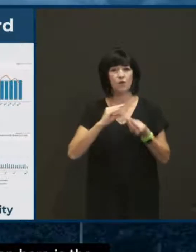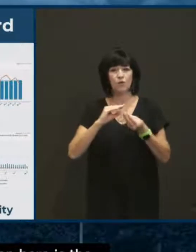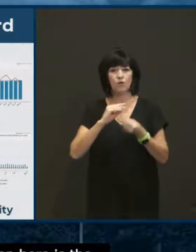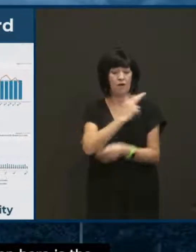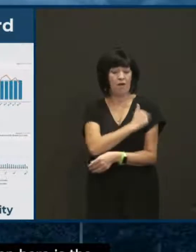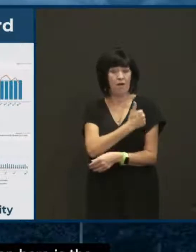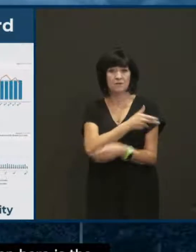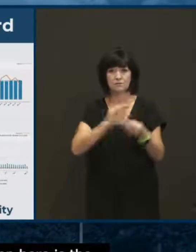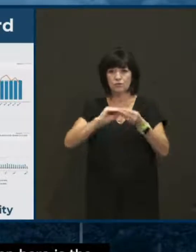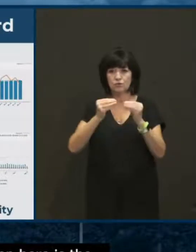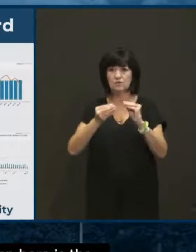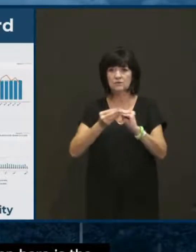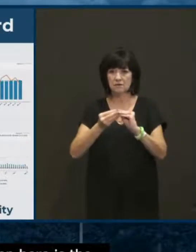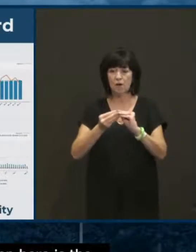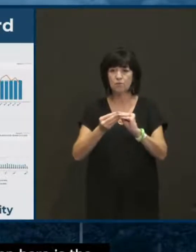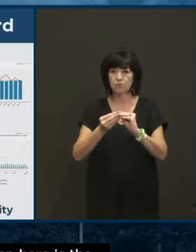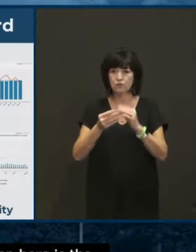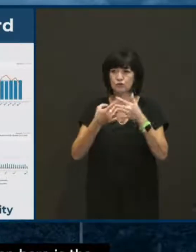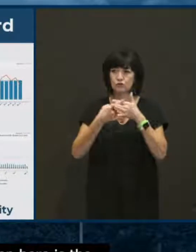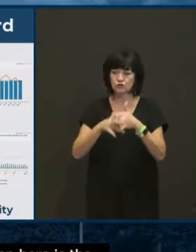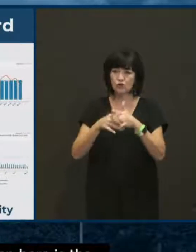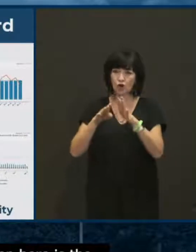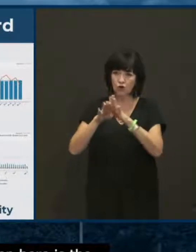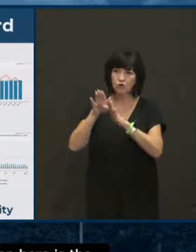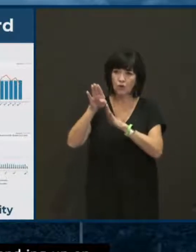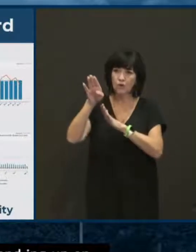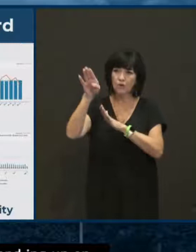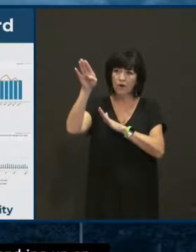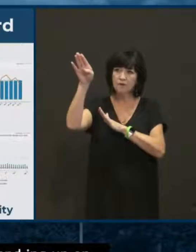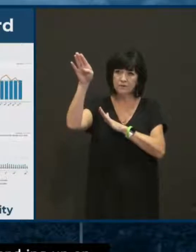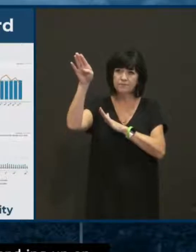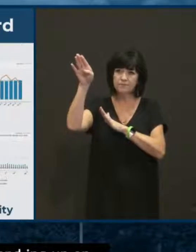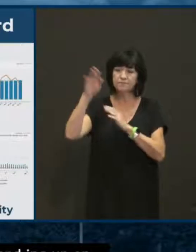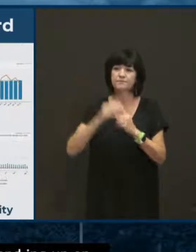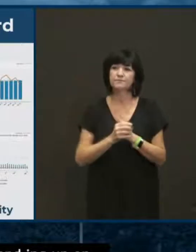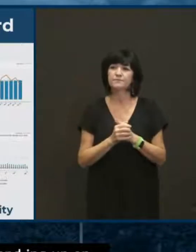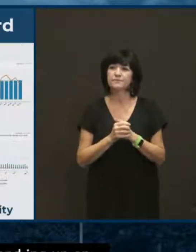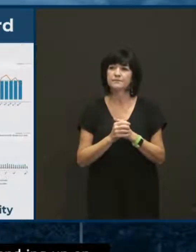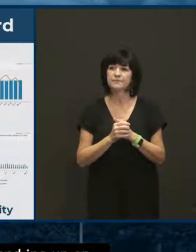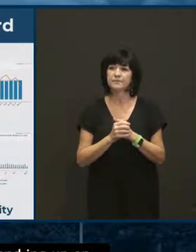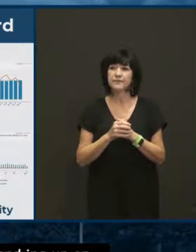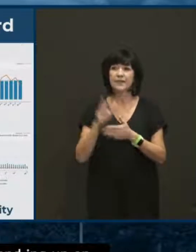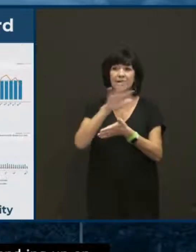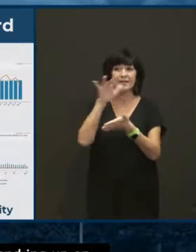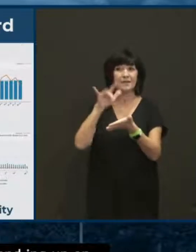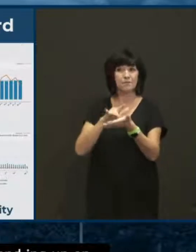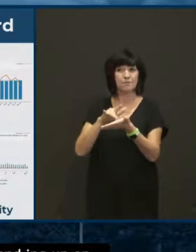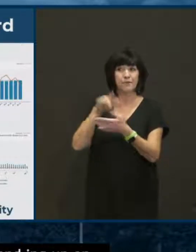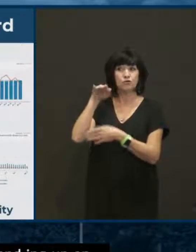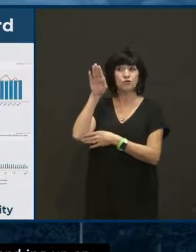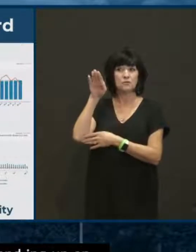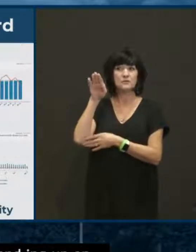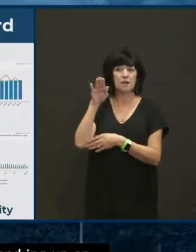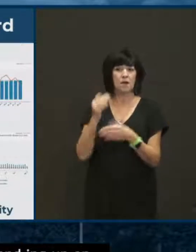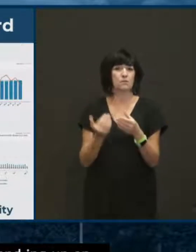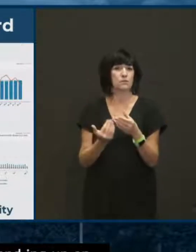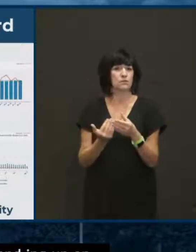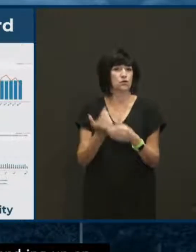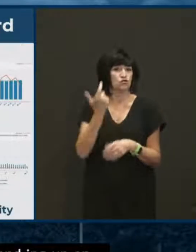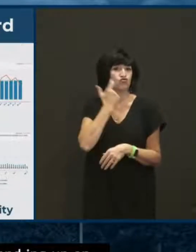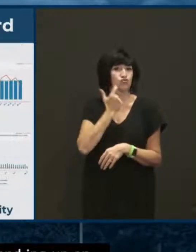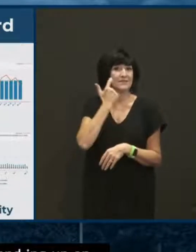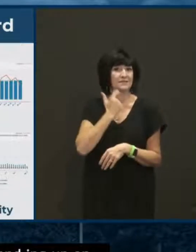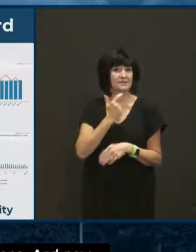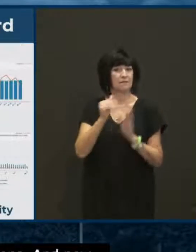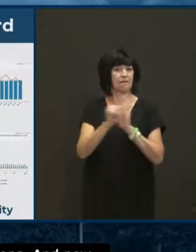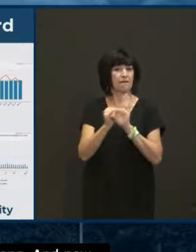On the top far left, in the middle on the top, the hospitalizations, new hospitalizations per day, the hospital